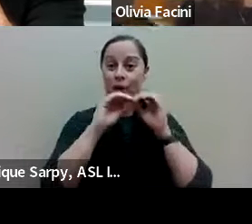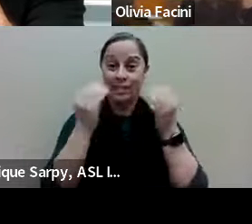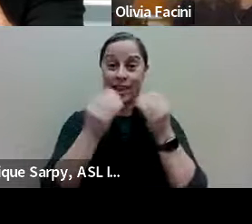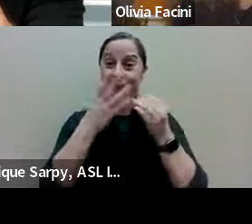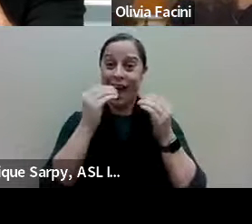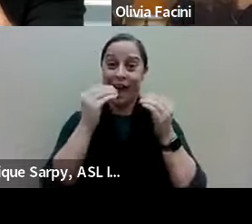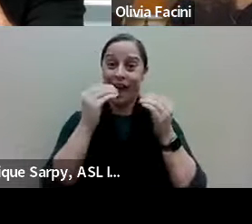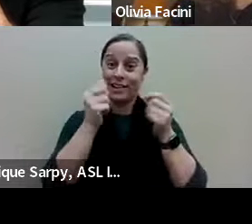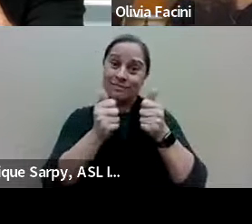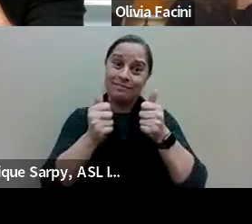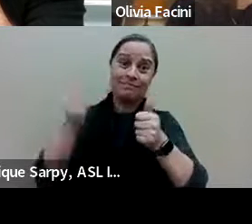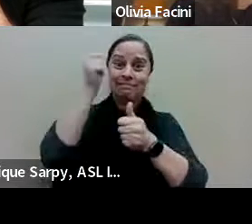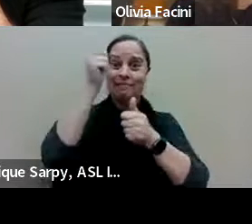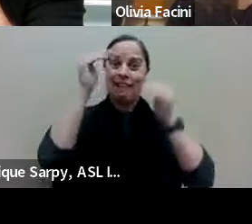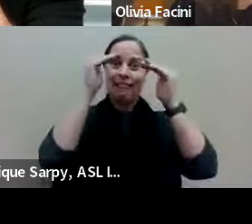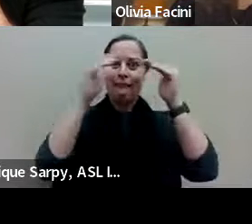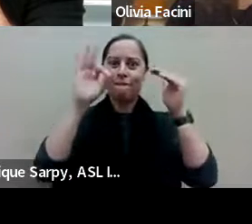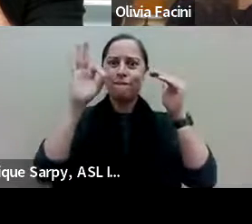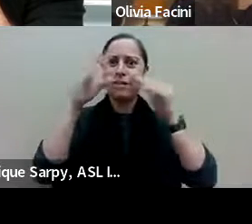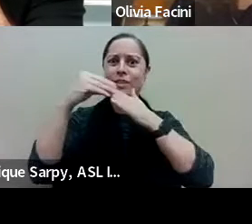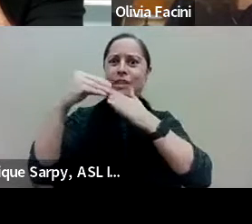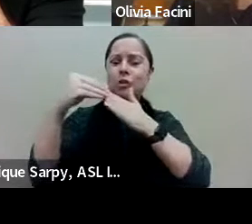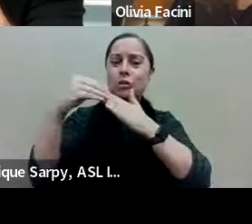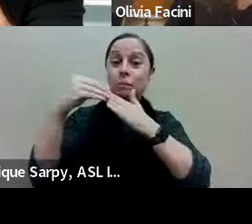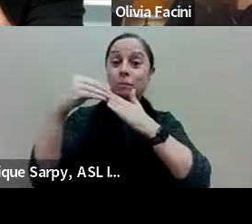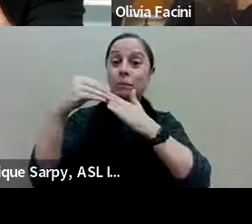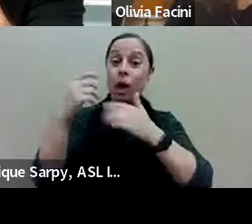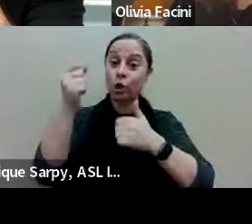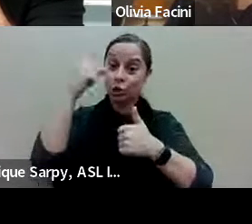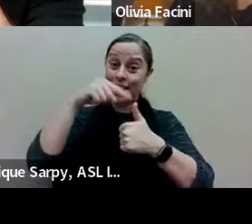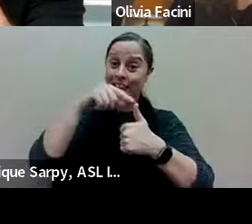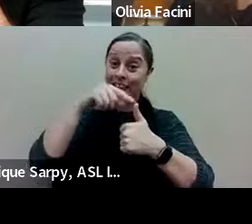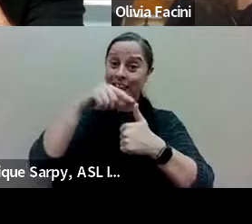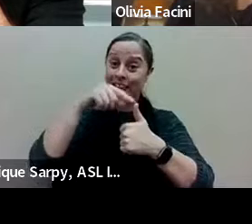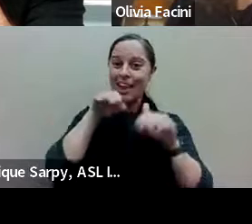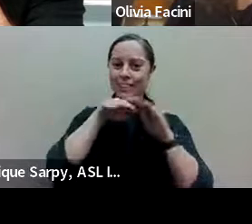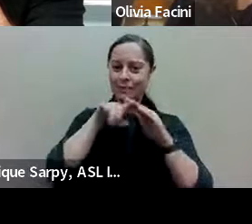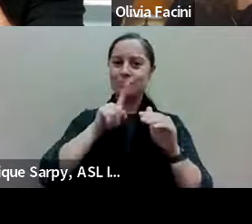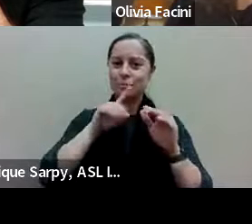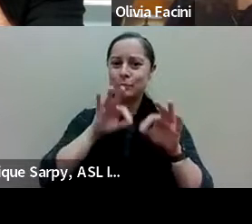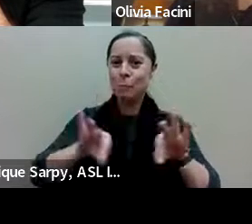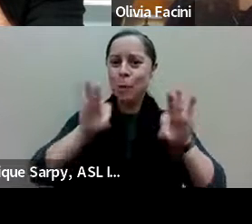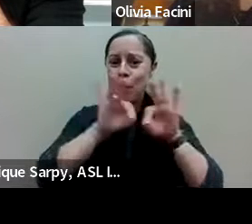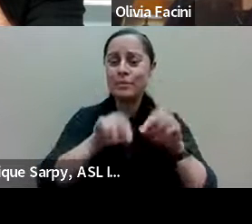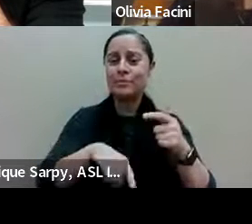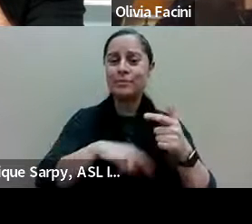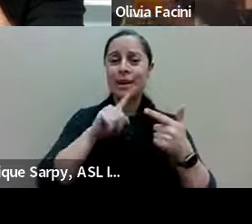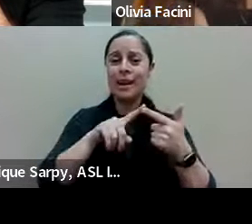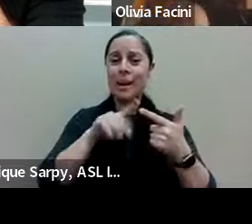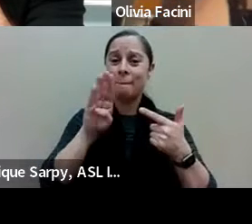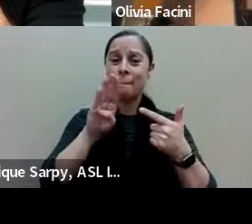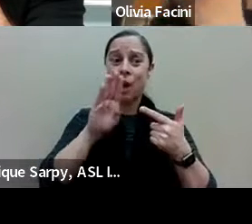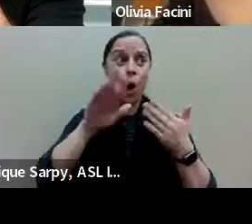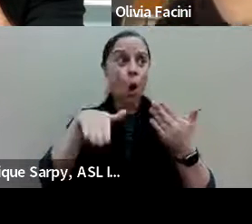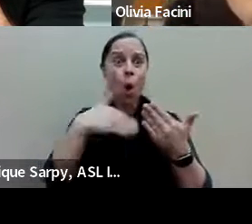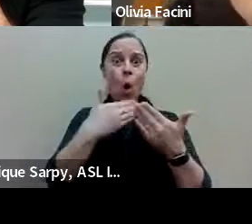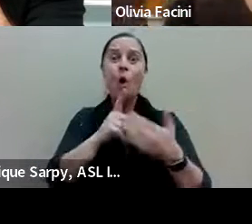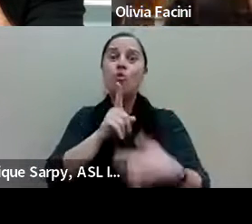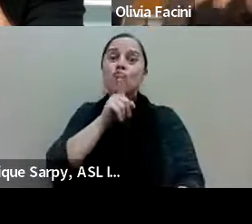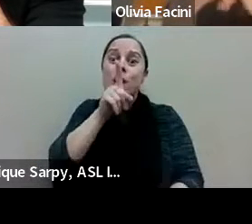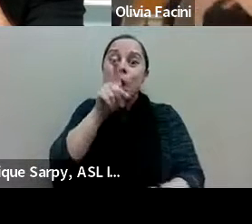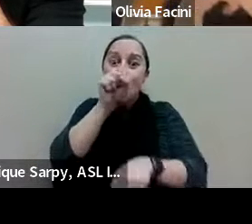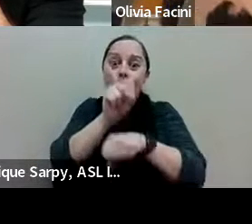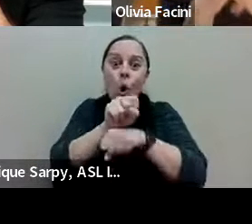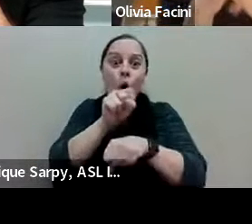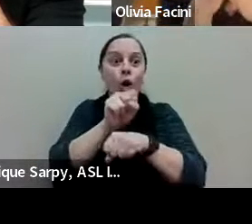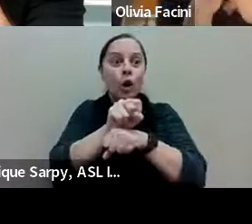to understand A, that accessibility is important, and B, like all of the very real work that goes into like